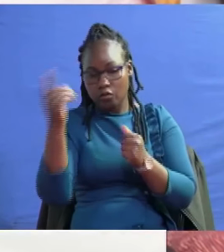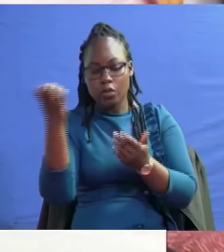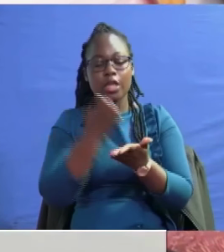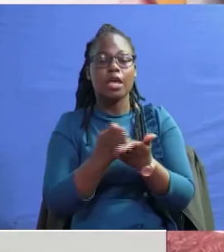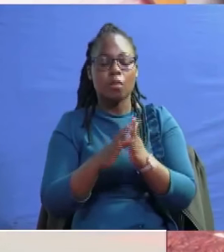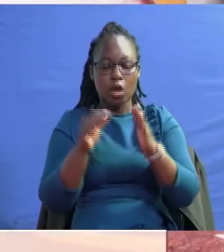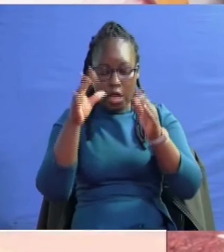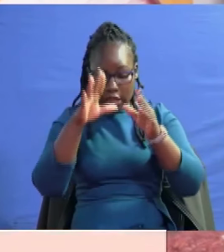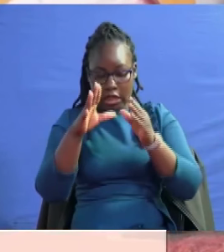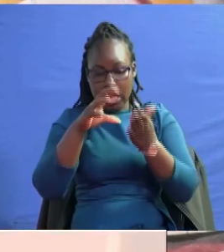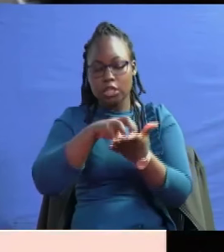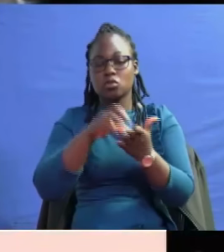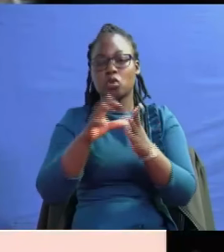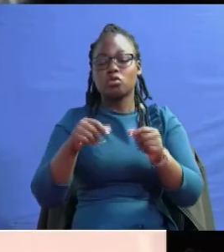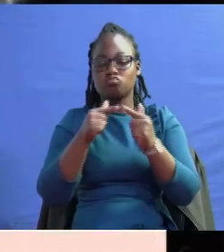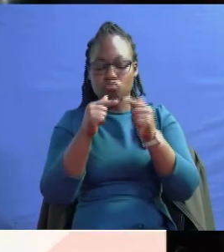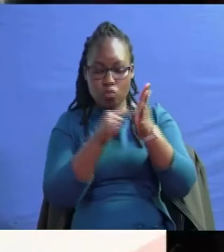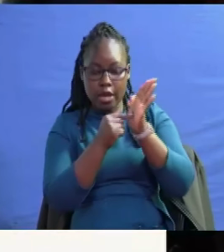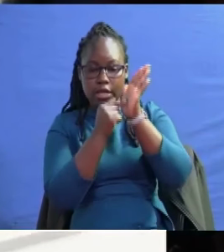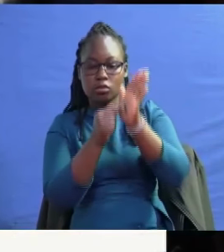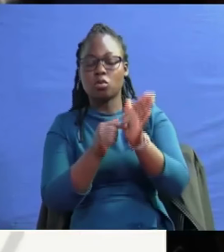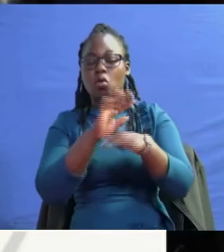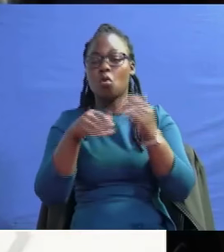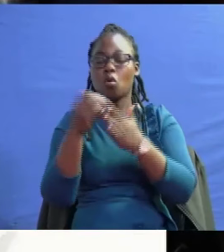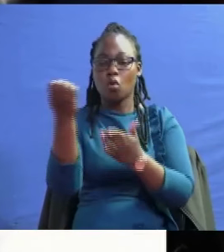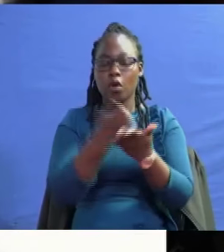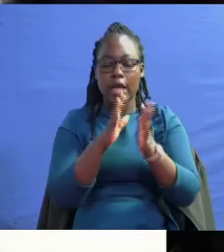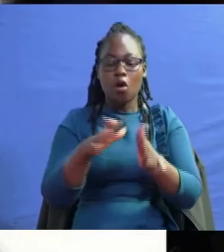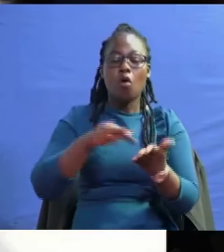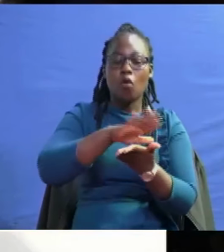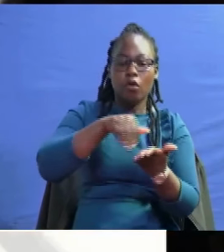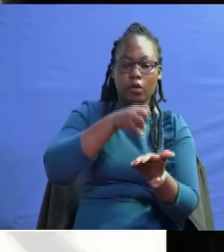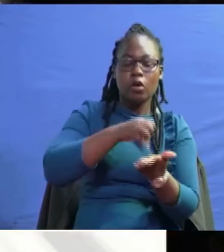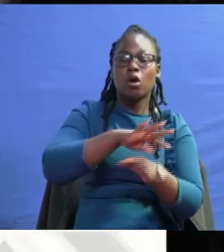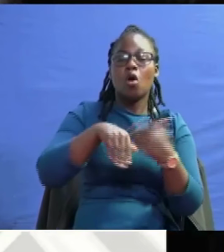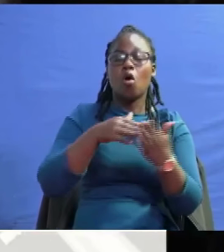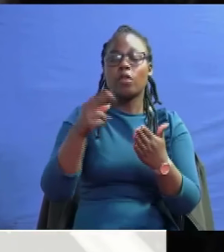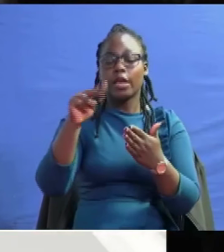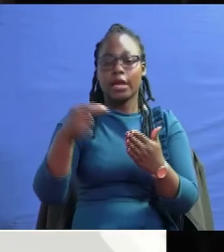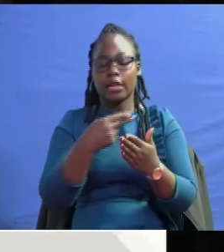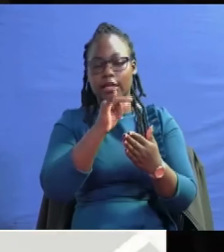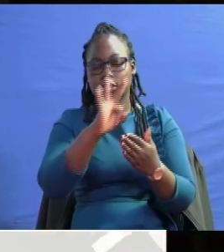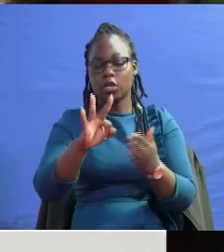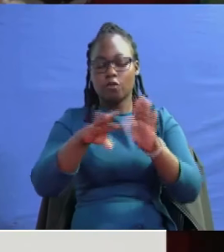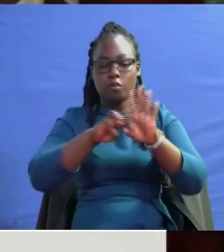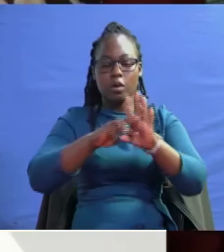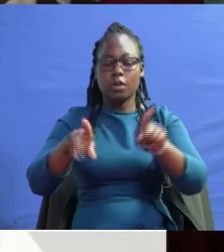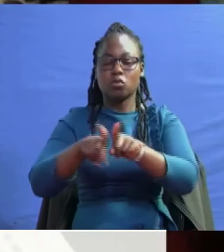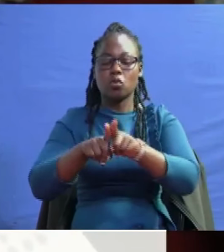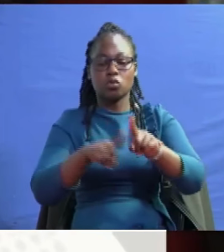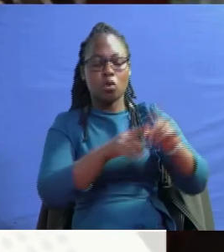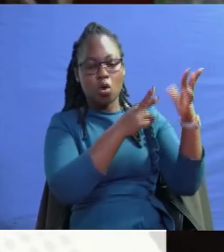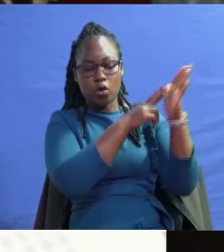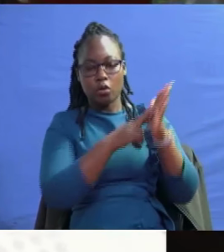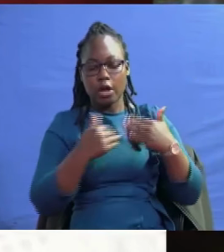This situation will expose high-earning employees to higher deductions. All NHIF members will also be required to re-register